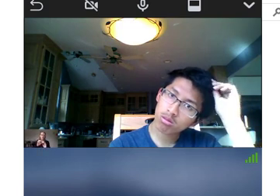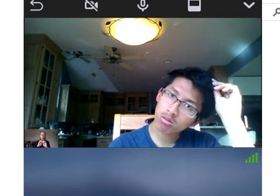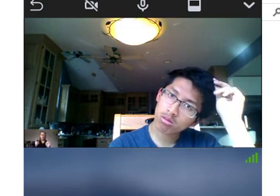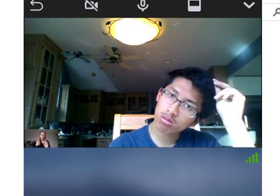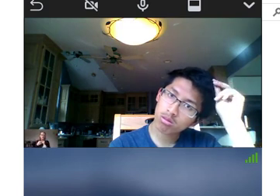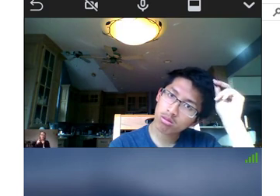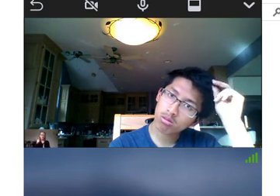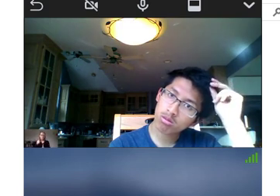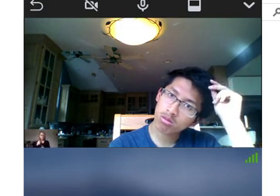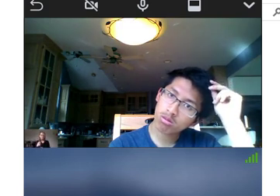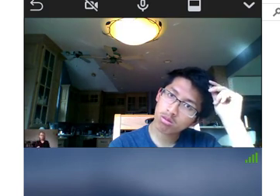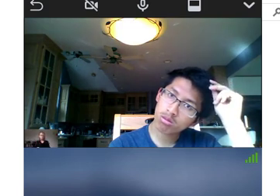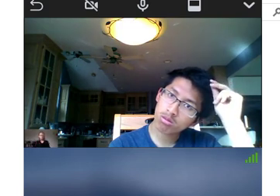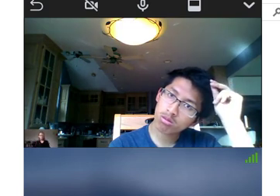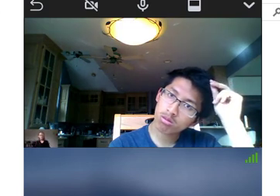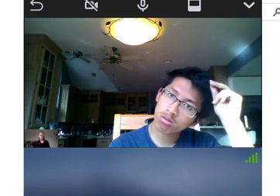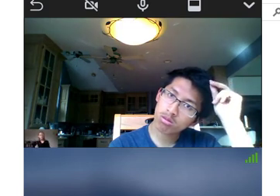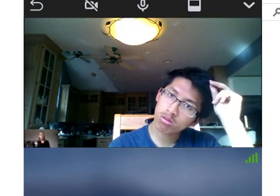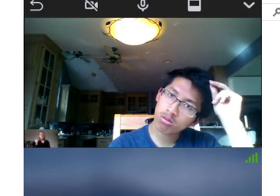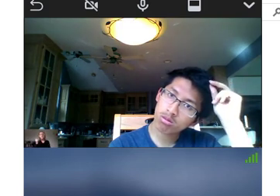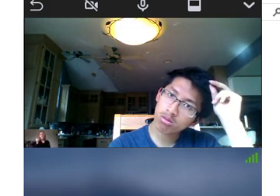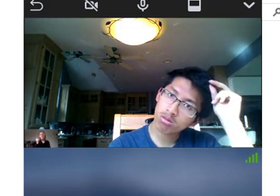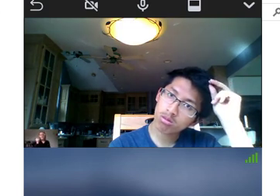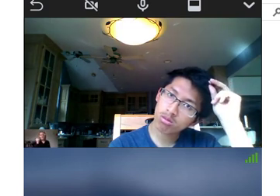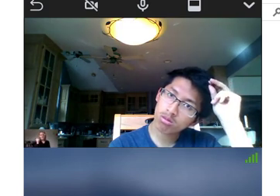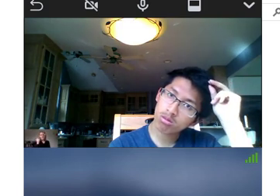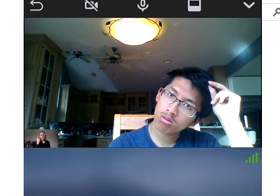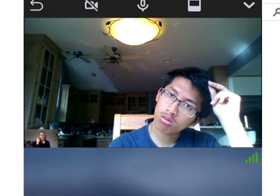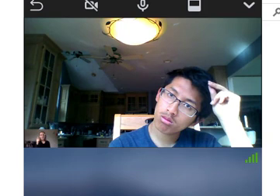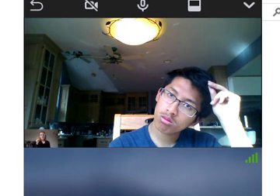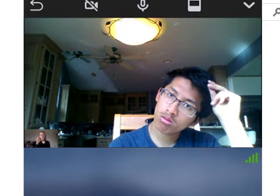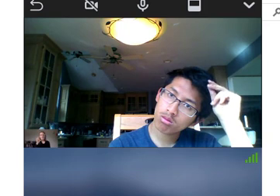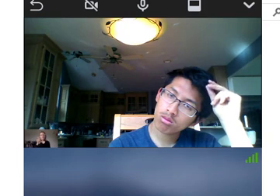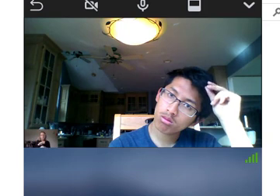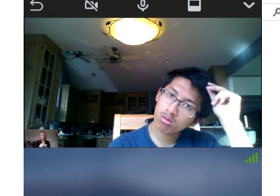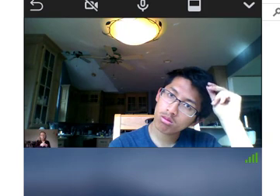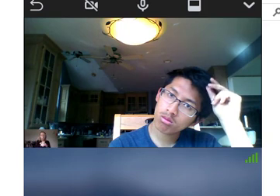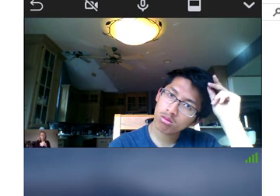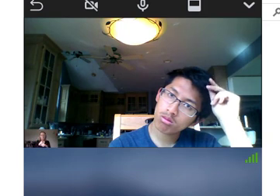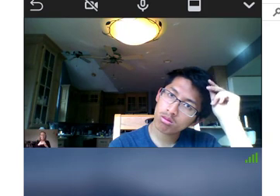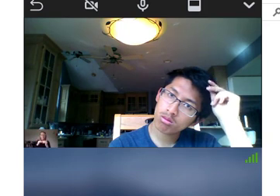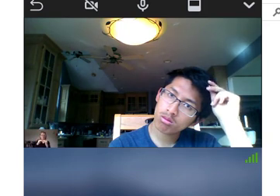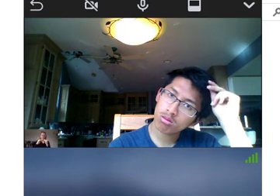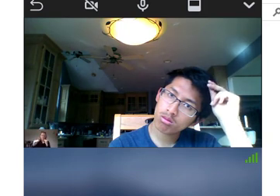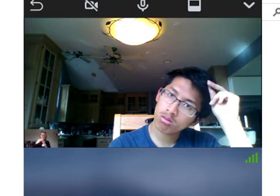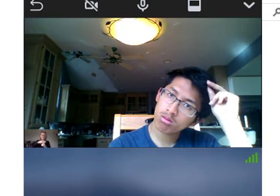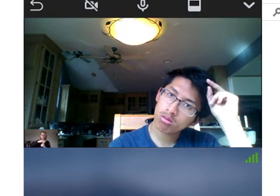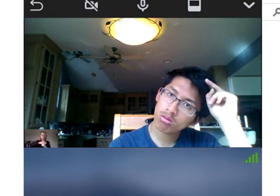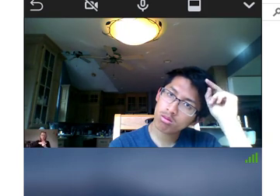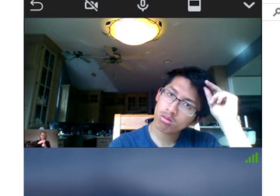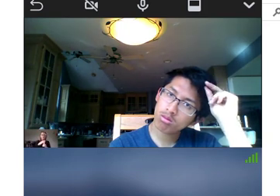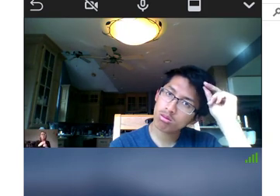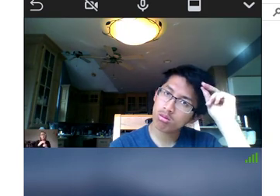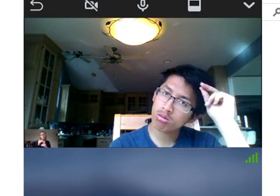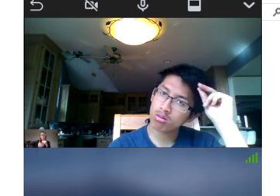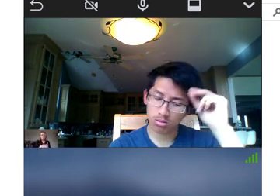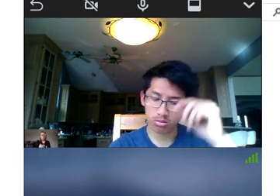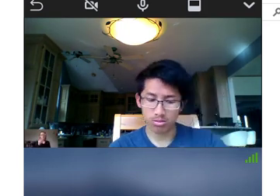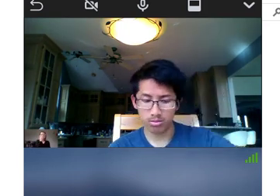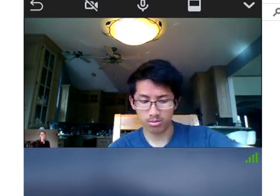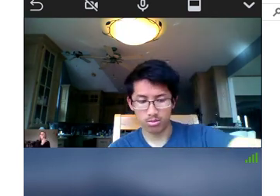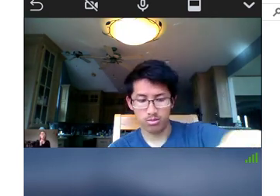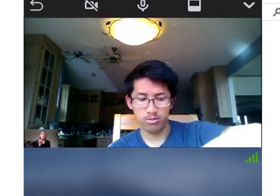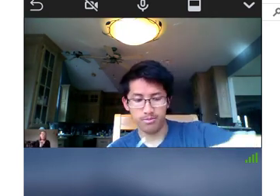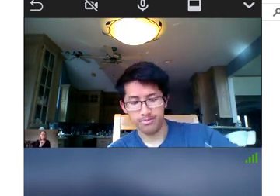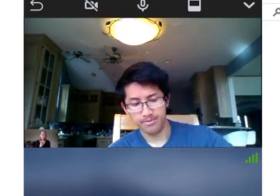If you have a surface with a constant temperature, the process is similar, but not quite the same. So here, this is what our temperature profiles